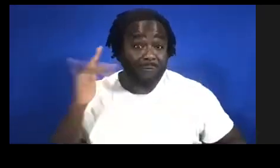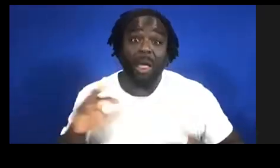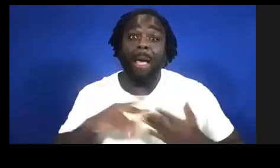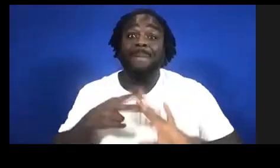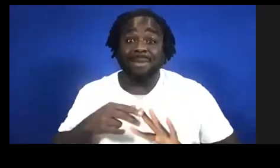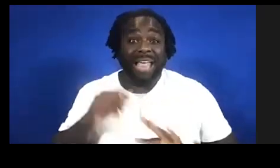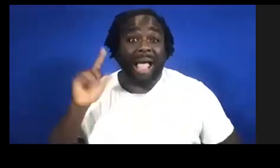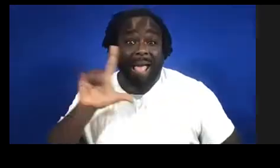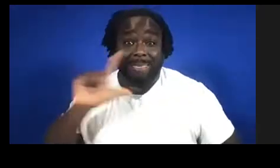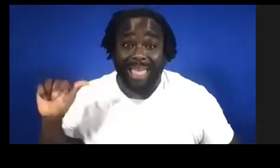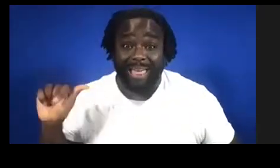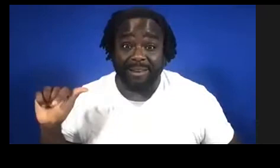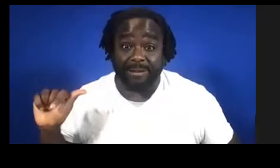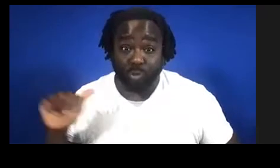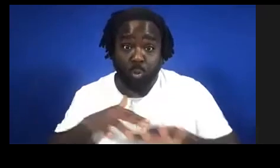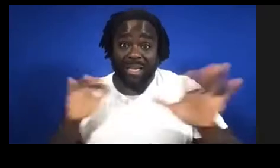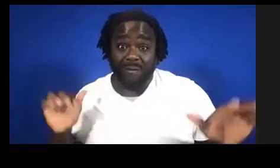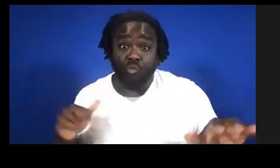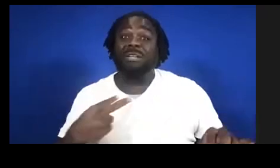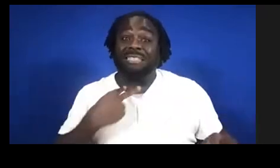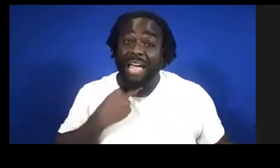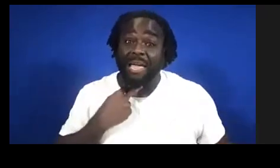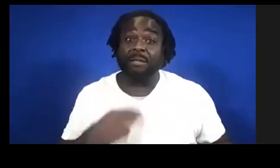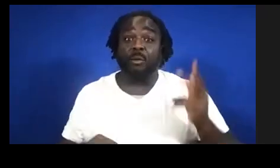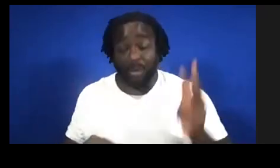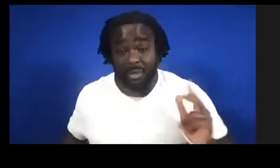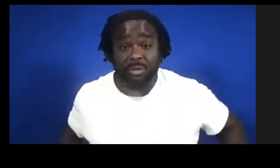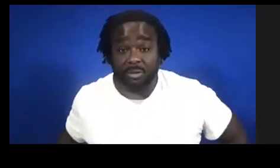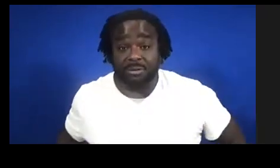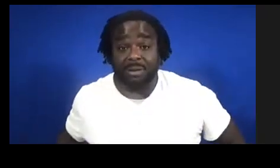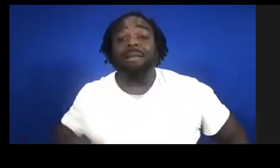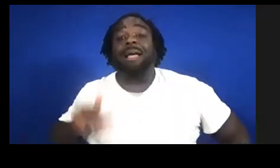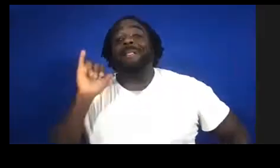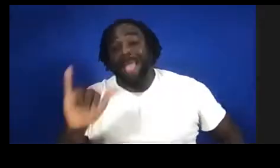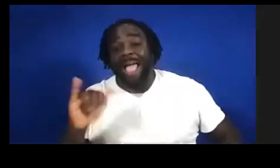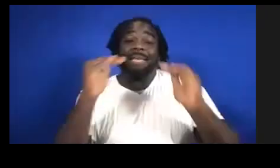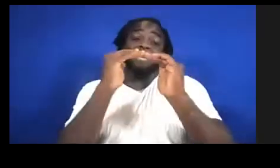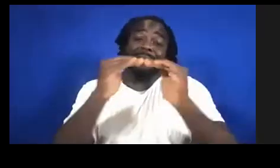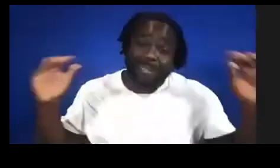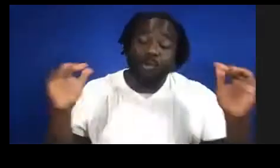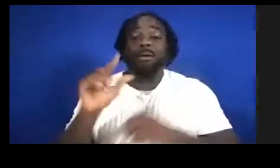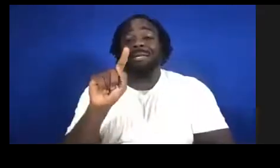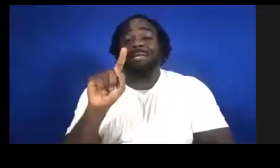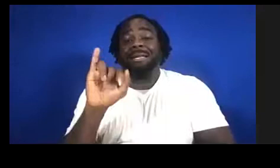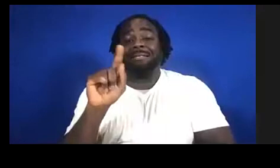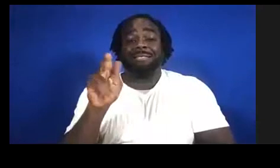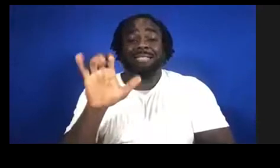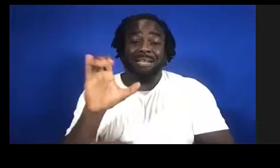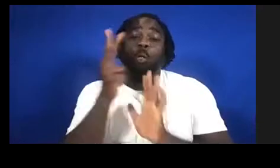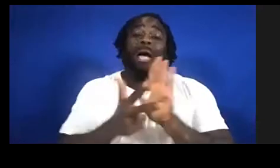If you get stuck in traffic in Southern California, and I'm talking about LA, right? I'm talking about Los Angeles.